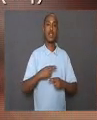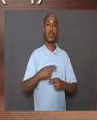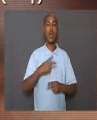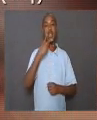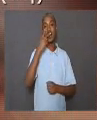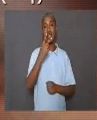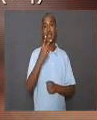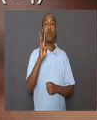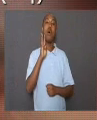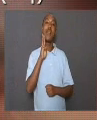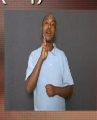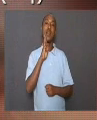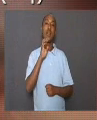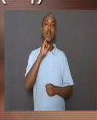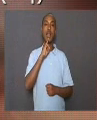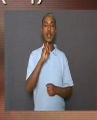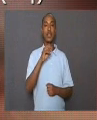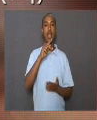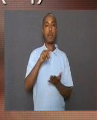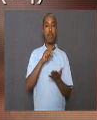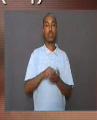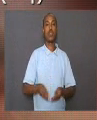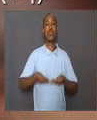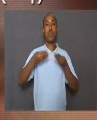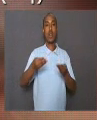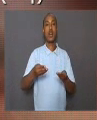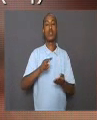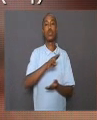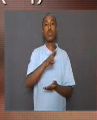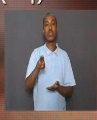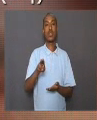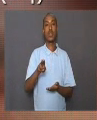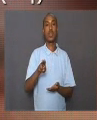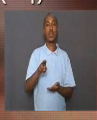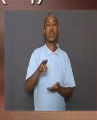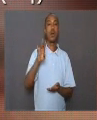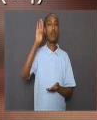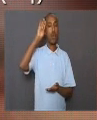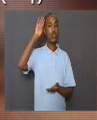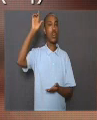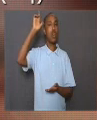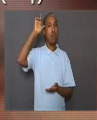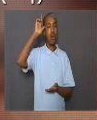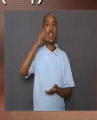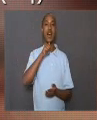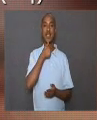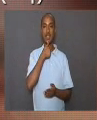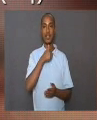In this reaction, we can see that water is a proton donor and thus